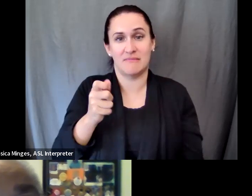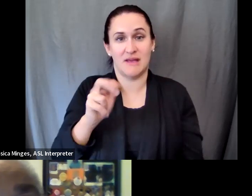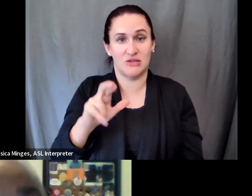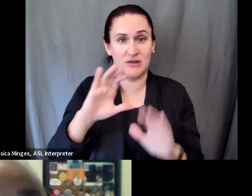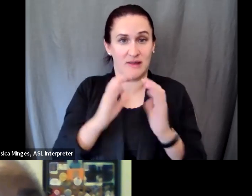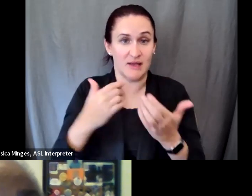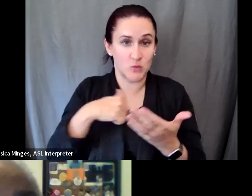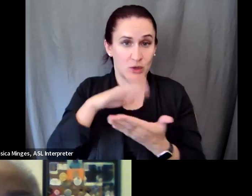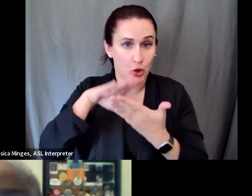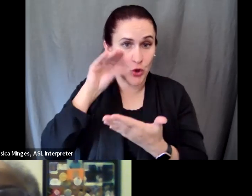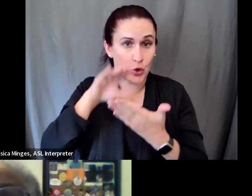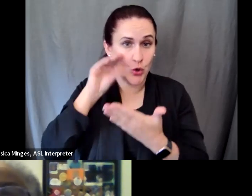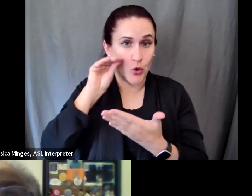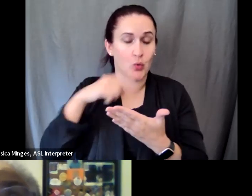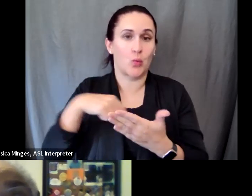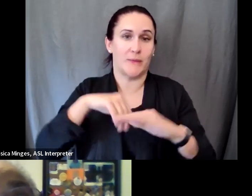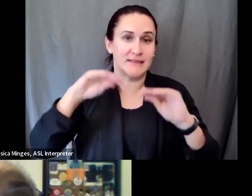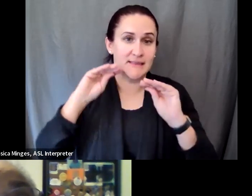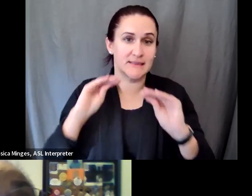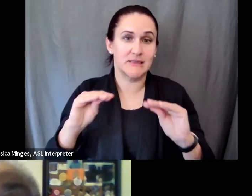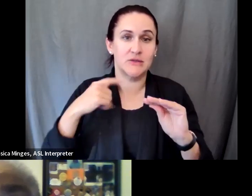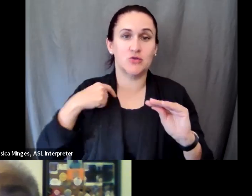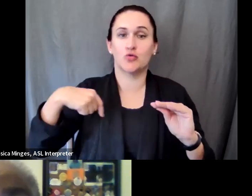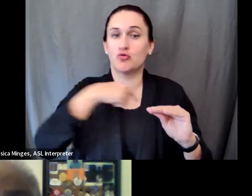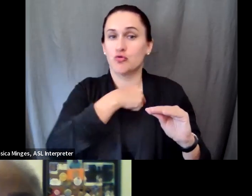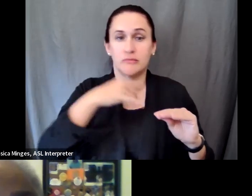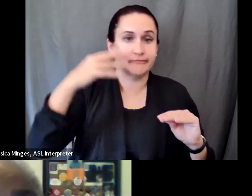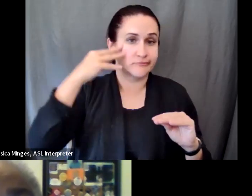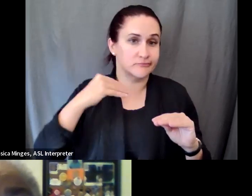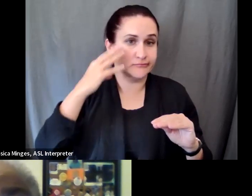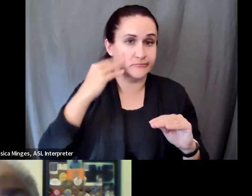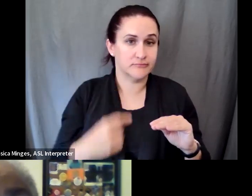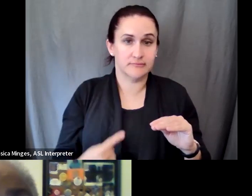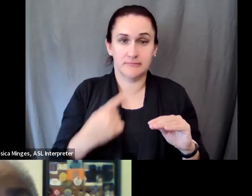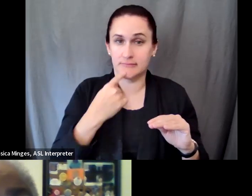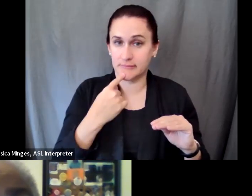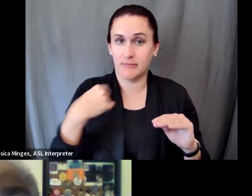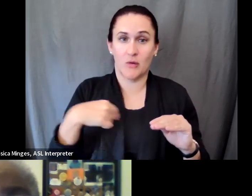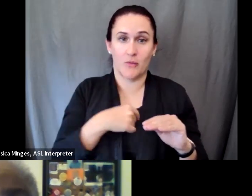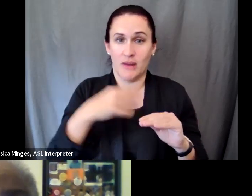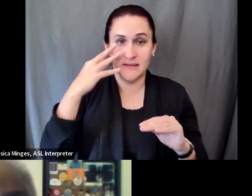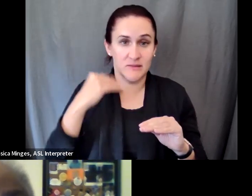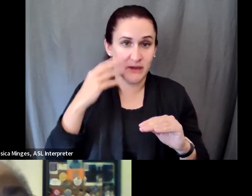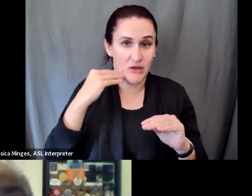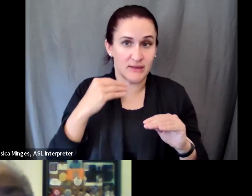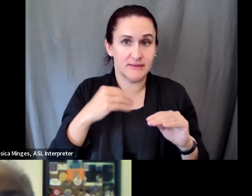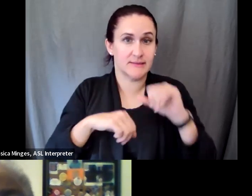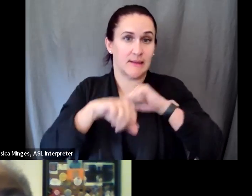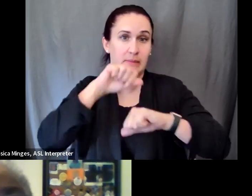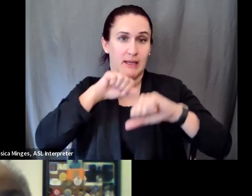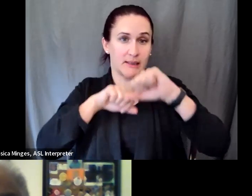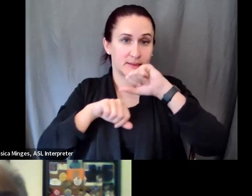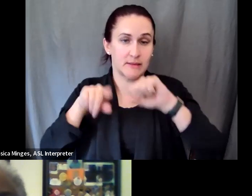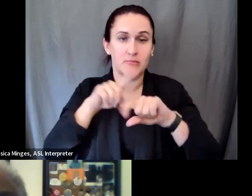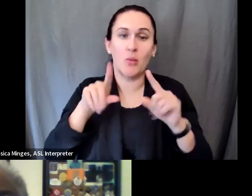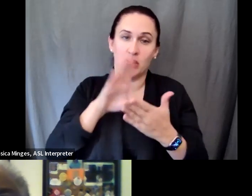learn, we teach, we experience disappointments, we experience setbacks, but we learn from